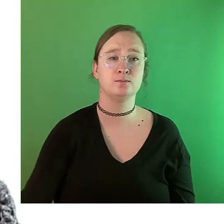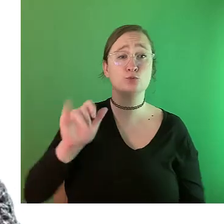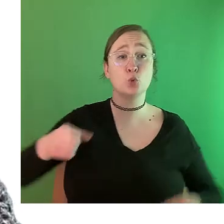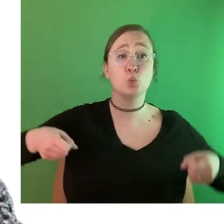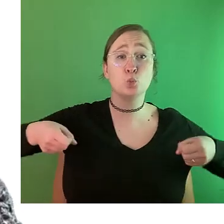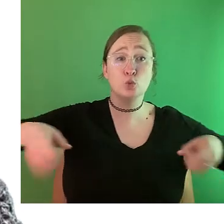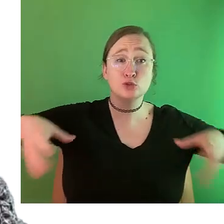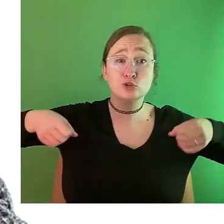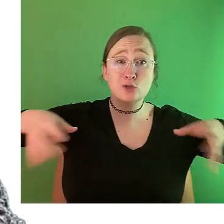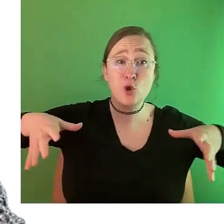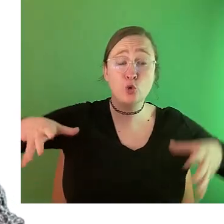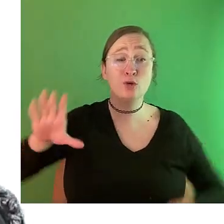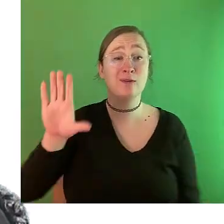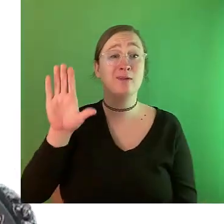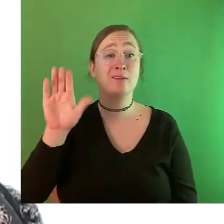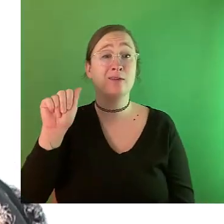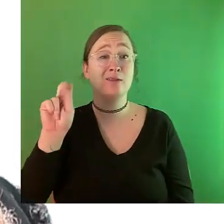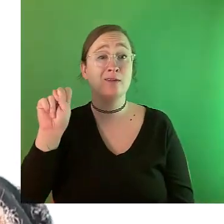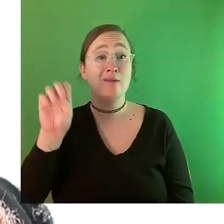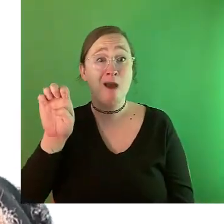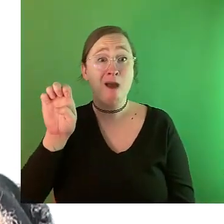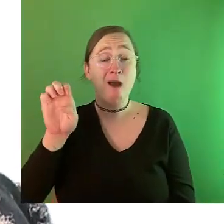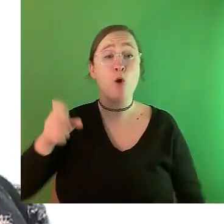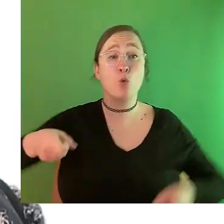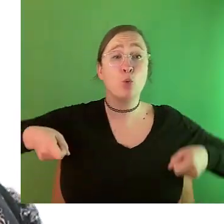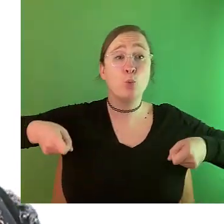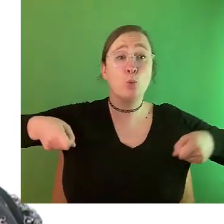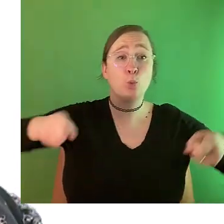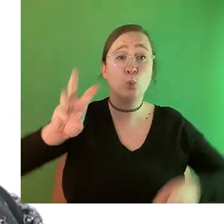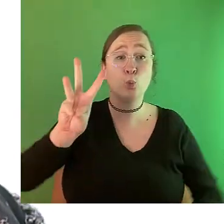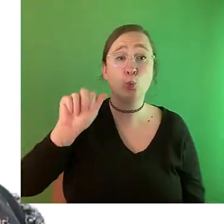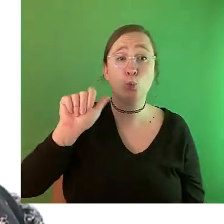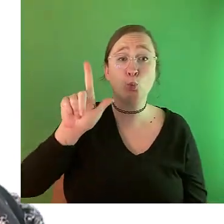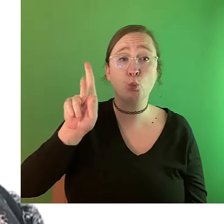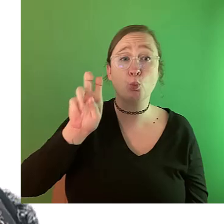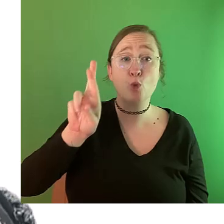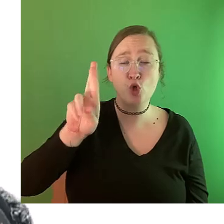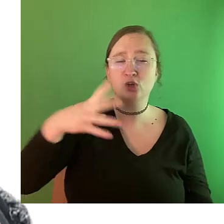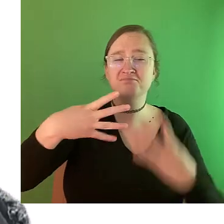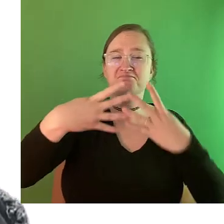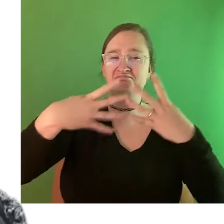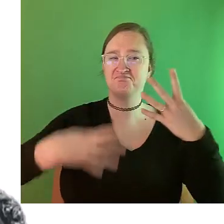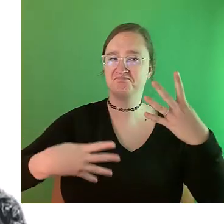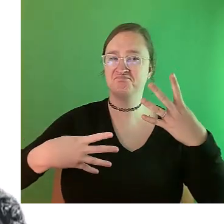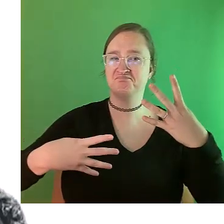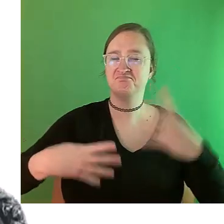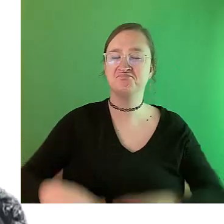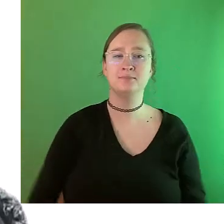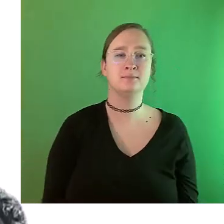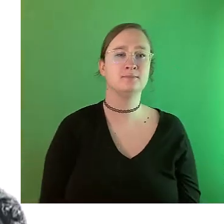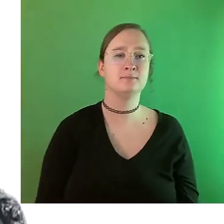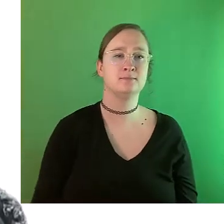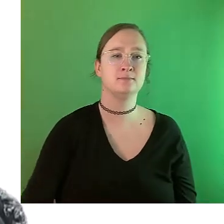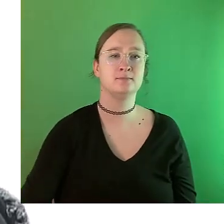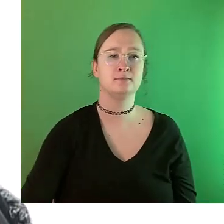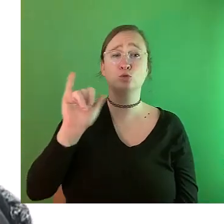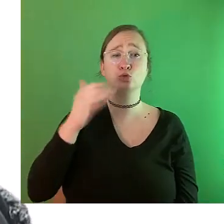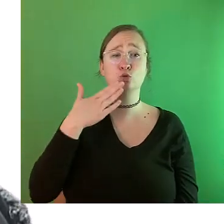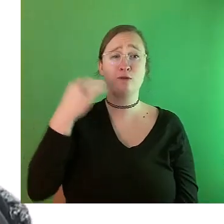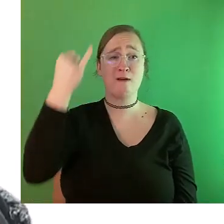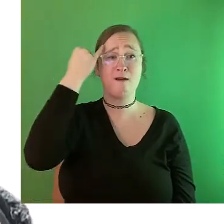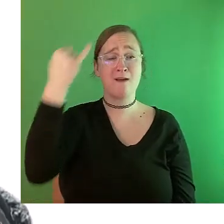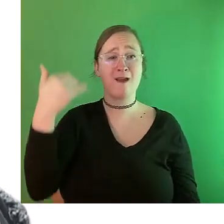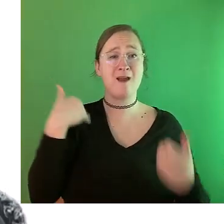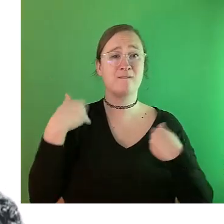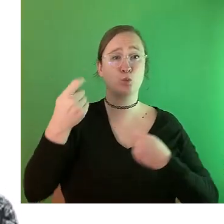able to get during an emergency. If you're currently receiving behavioral health services, make sure you keep those appointments as well. And again, like we